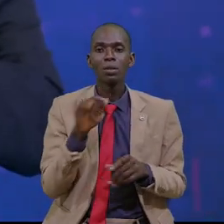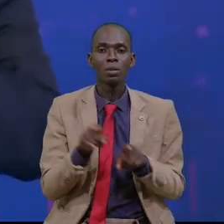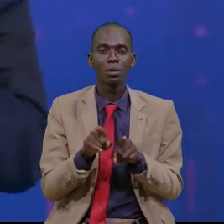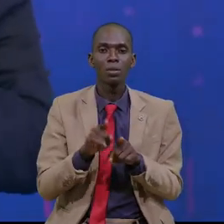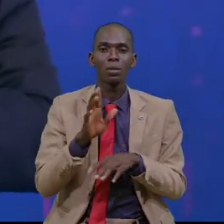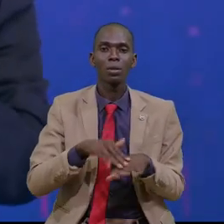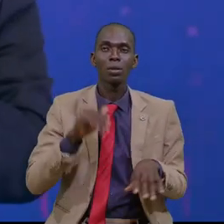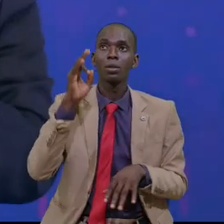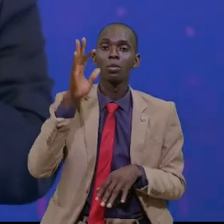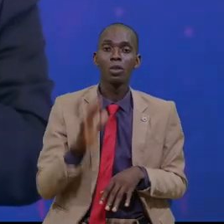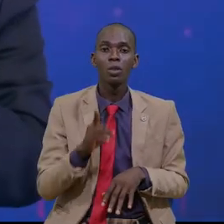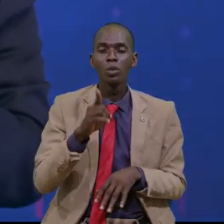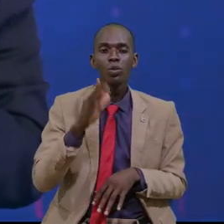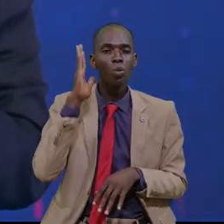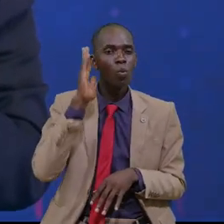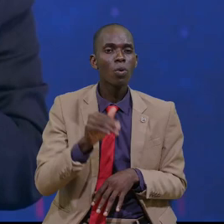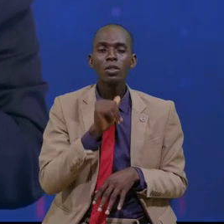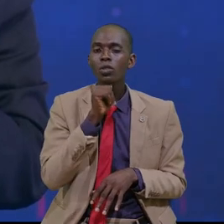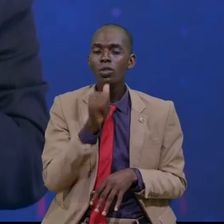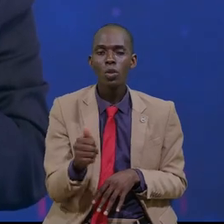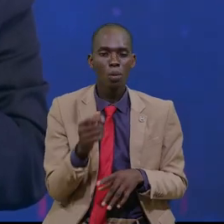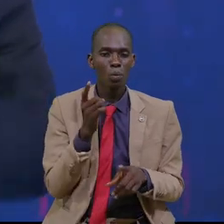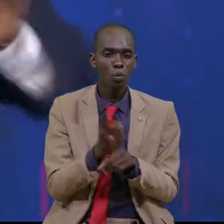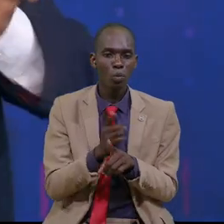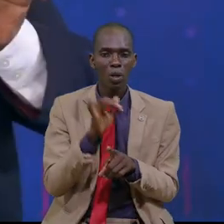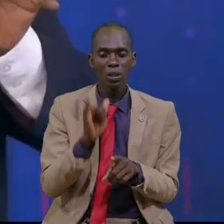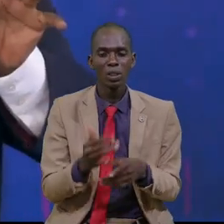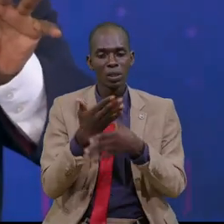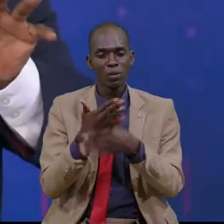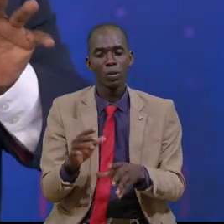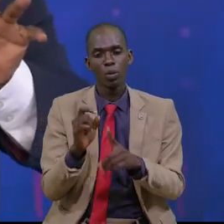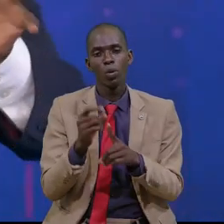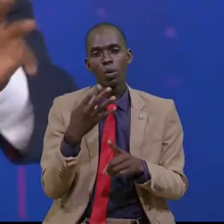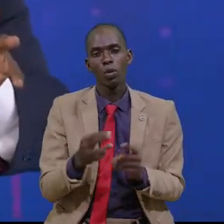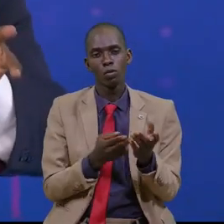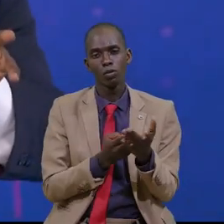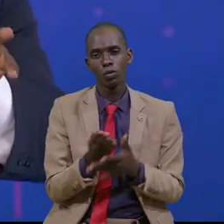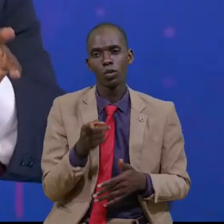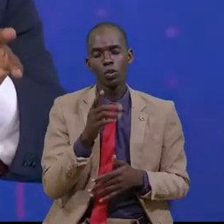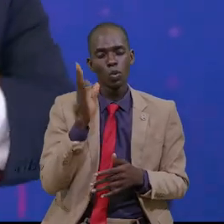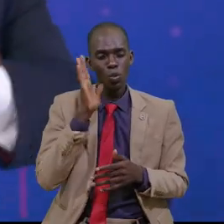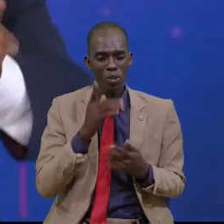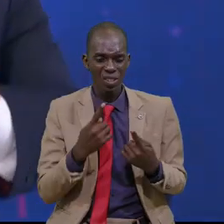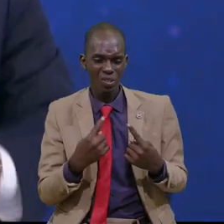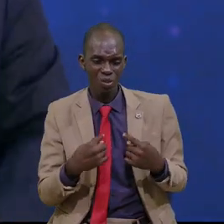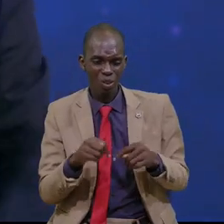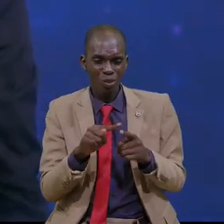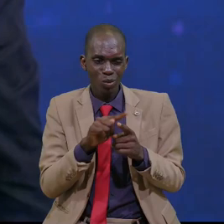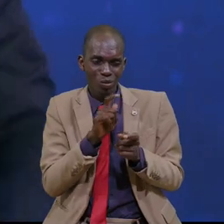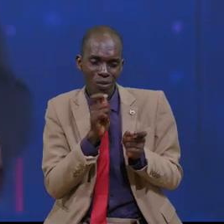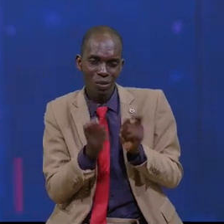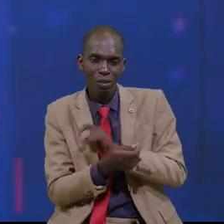not rightly divide the word of truth. You'll try to manipulate. You'll try